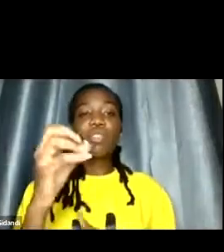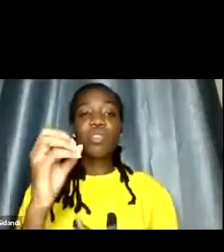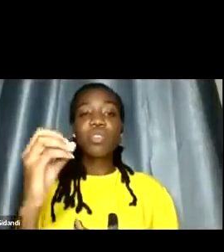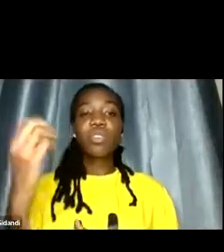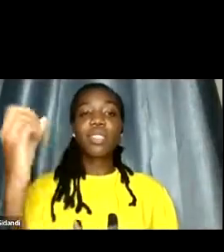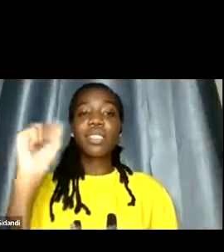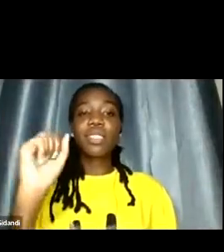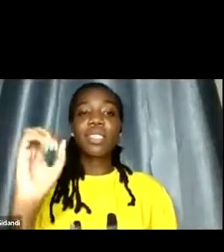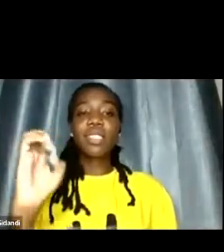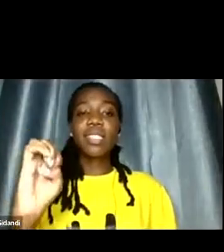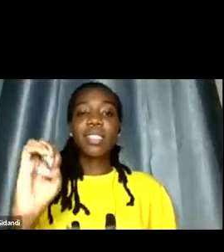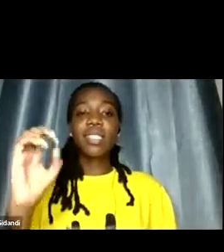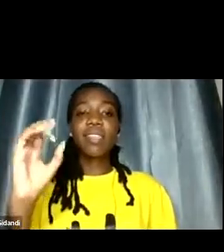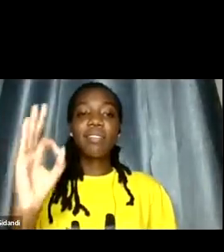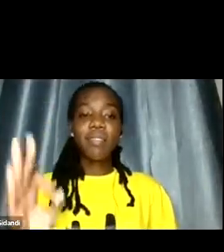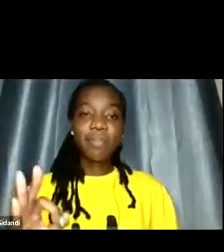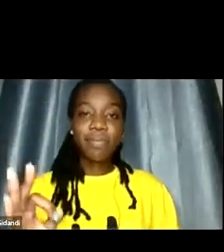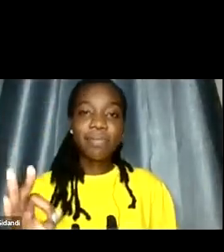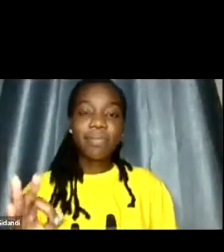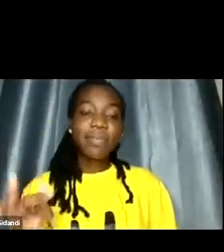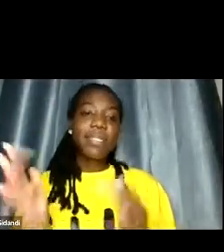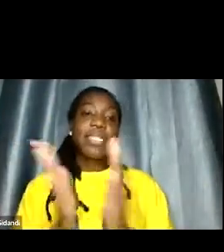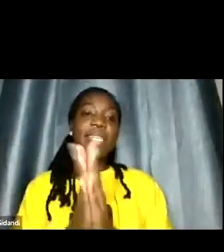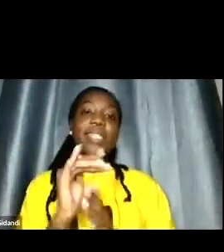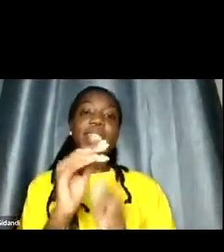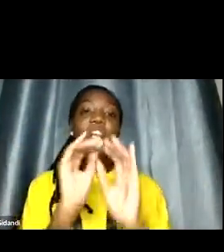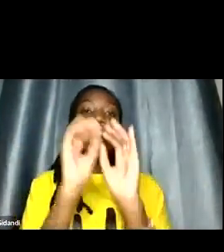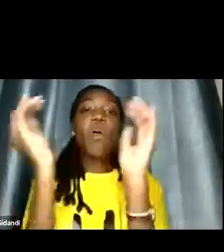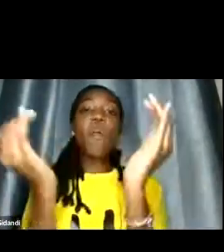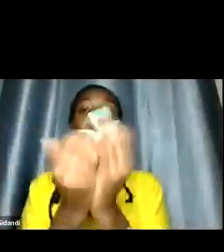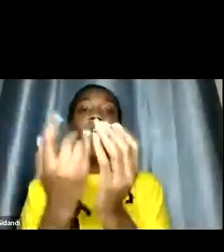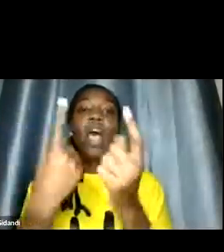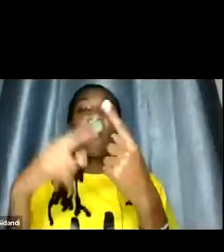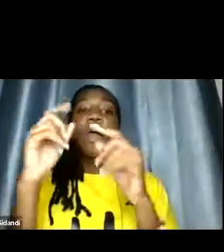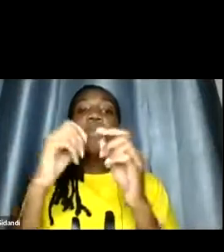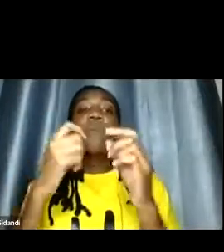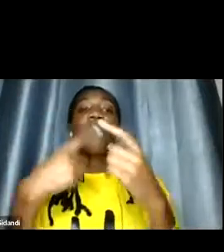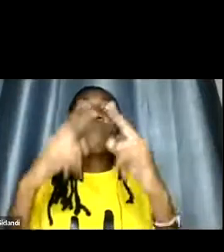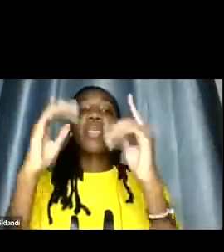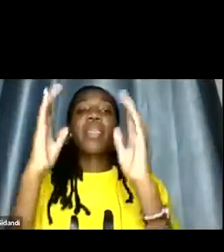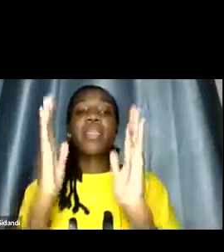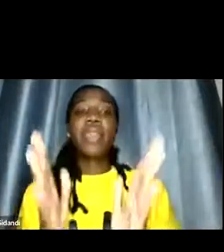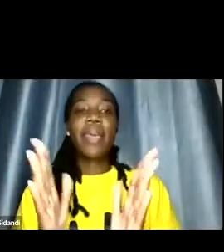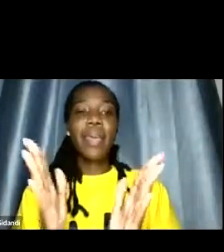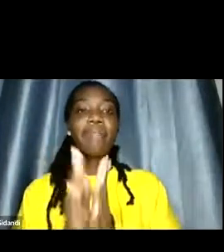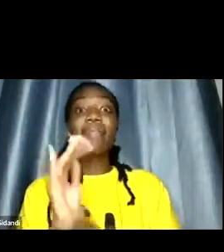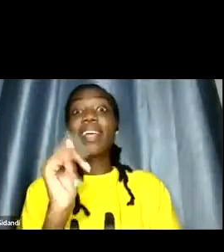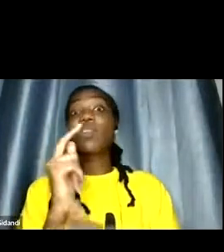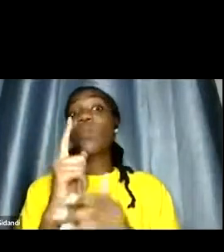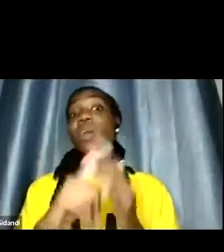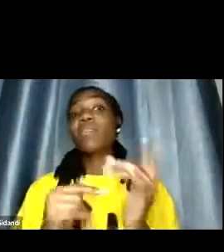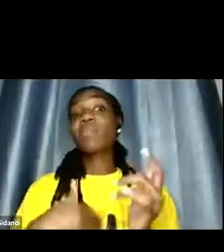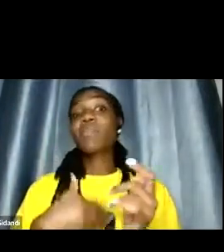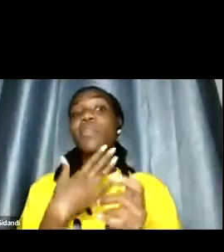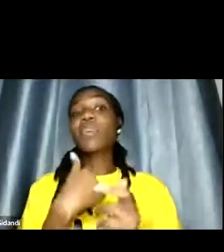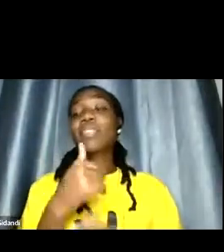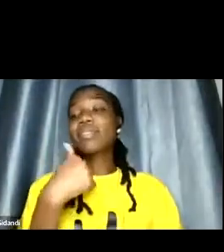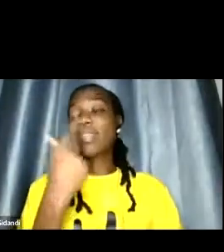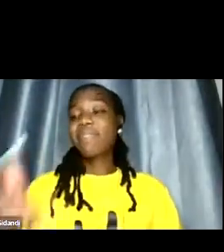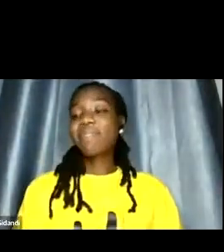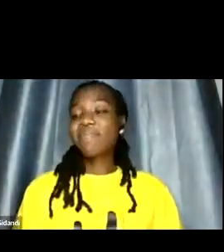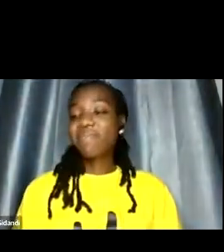Ajal. He is a global award winner. Okay, that is mostly what I wanted to say. Ajal,